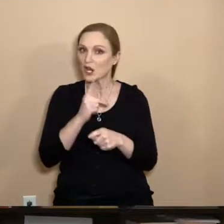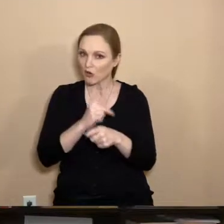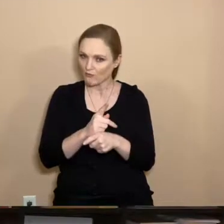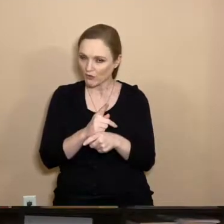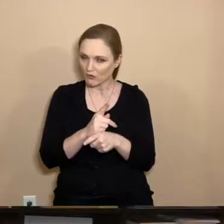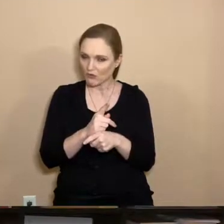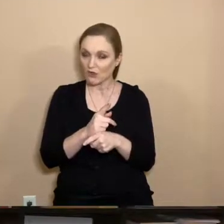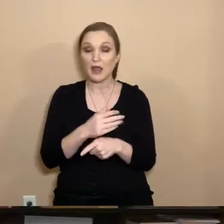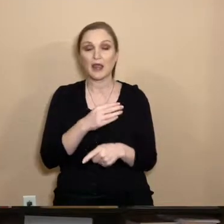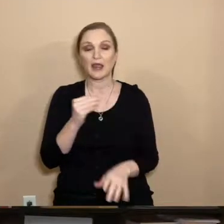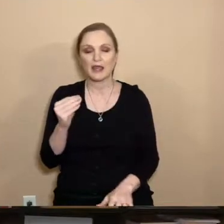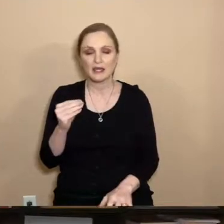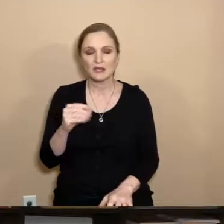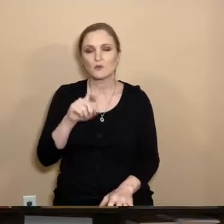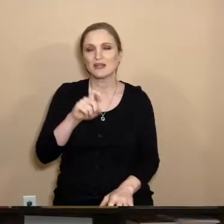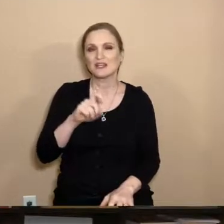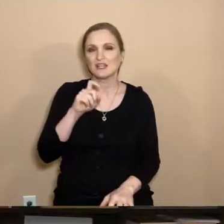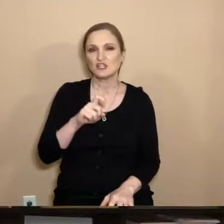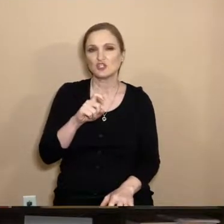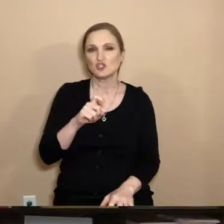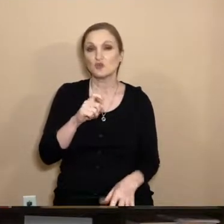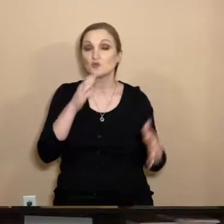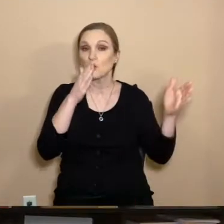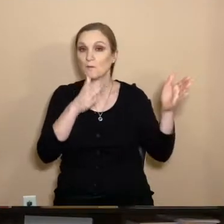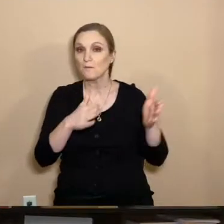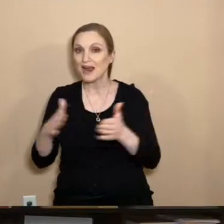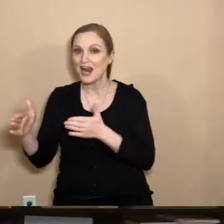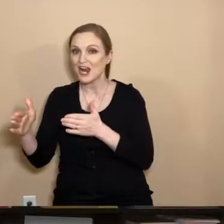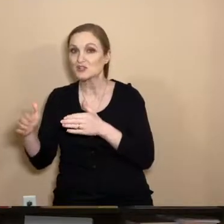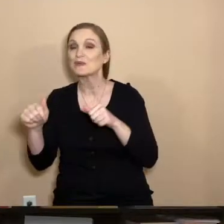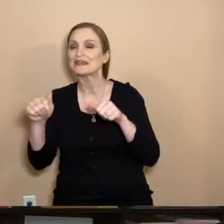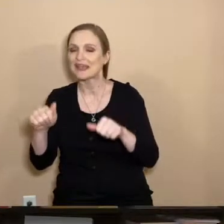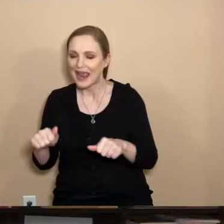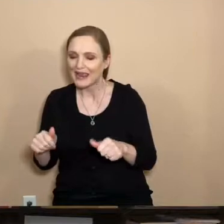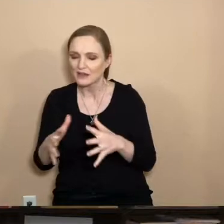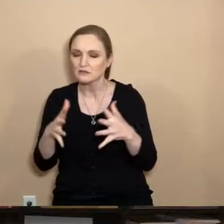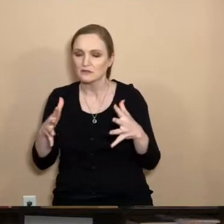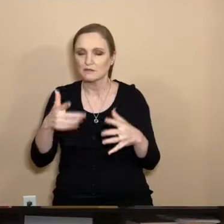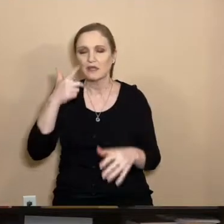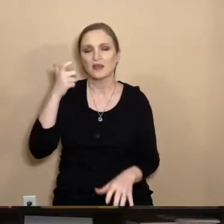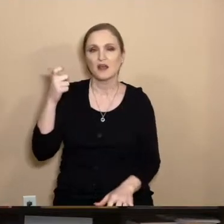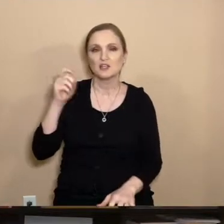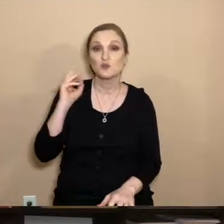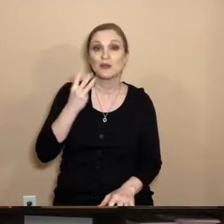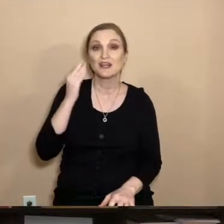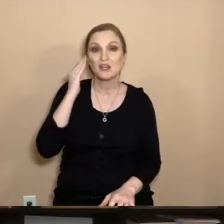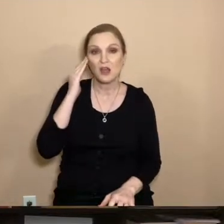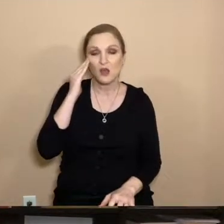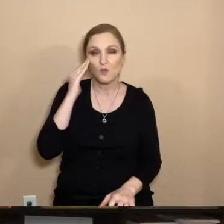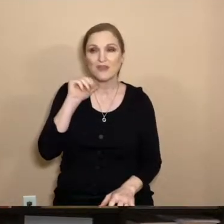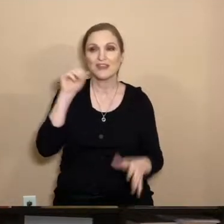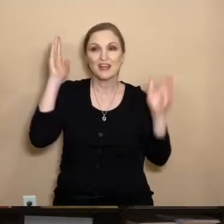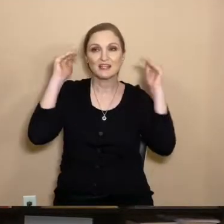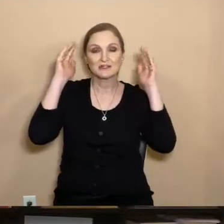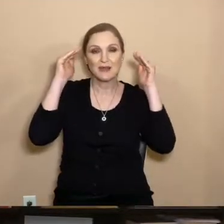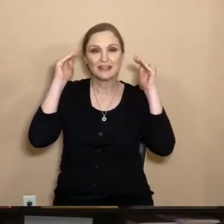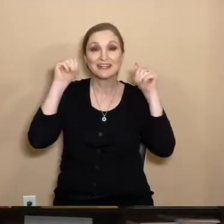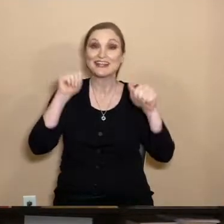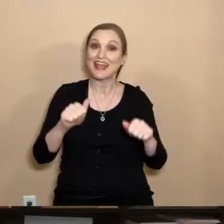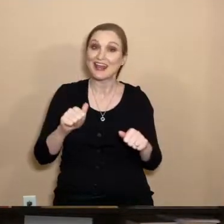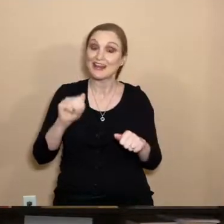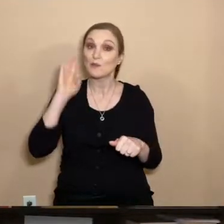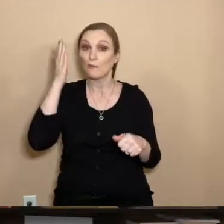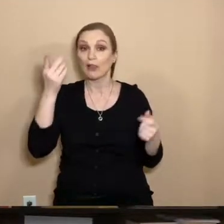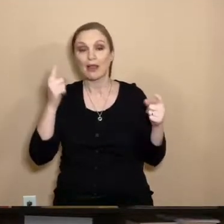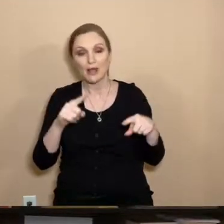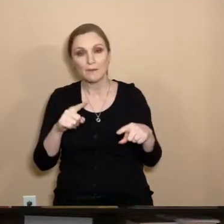caution, and we need to be as prepared as we can be, because we know that the unexpected can and will happen.